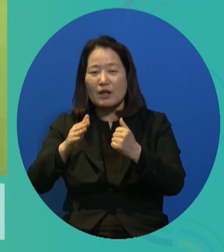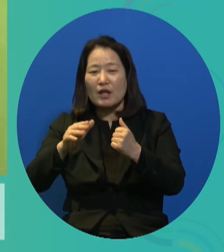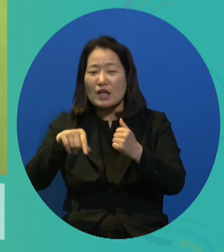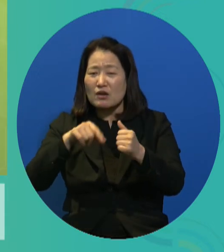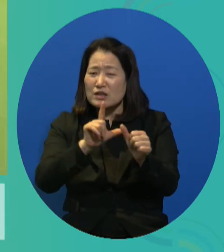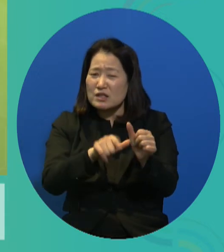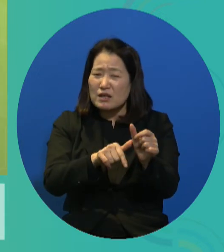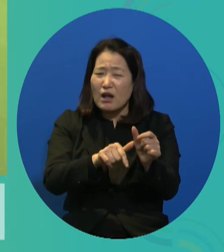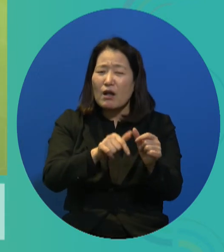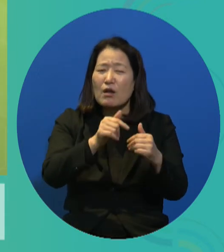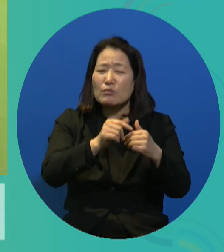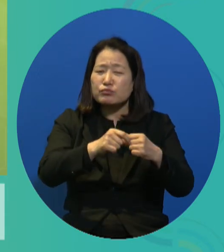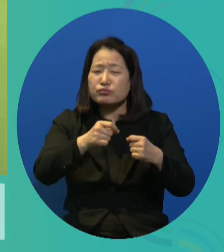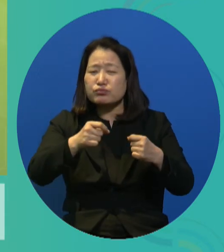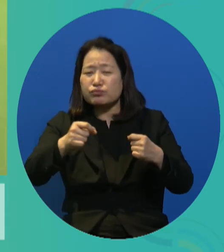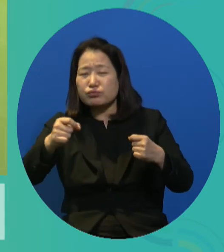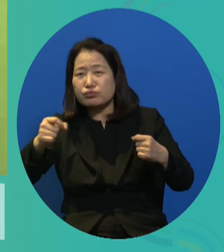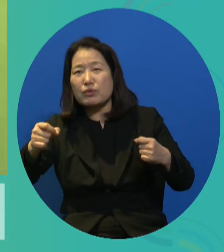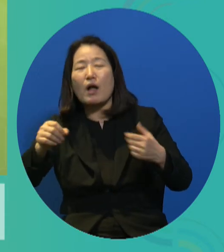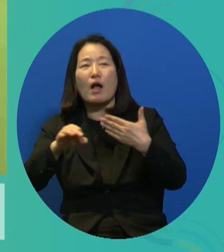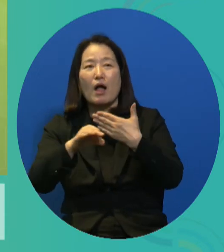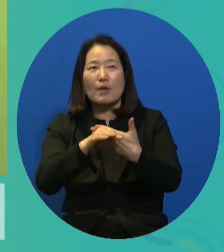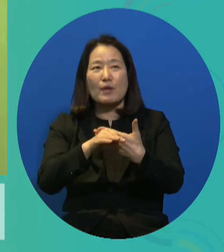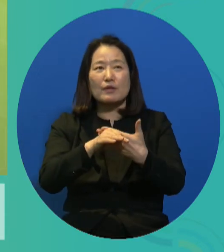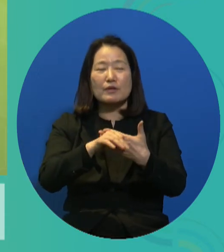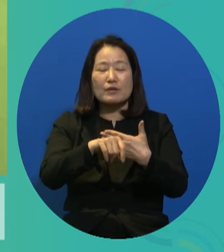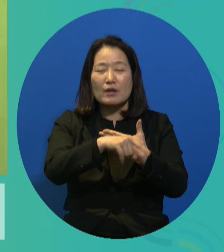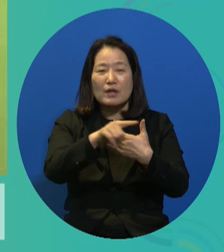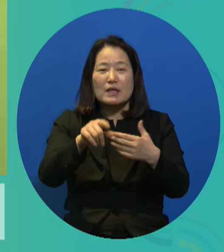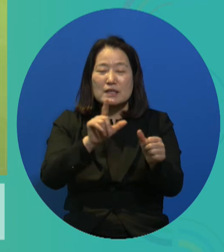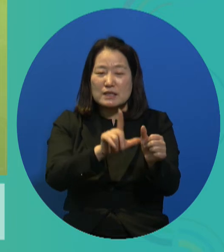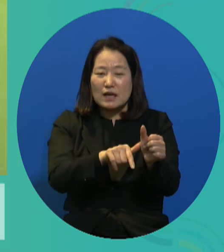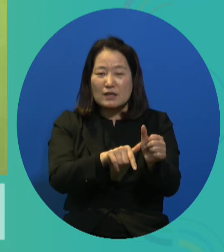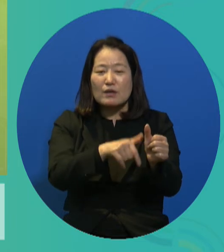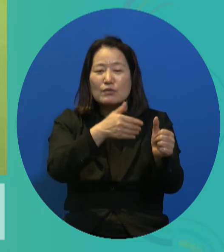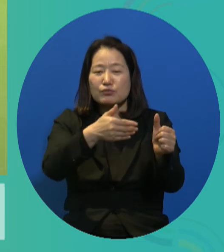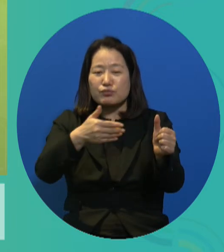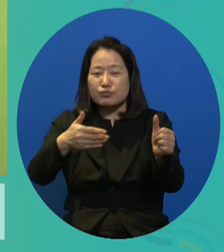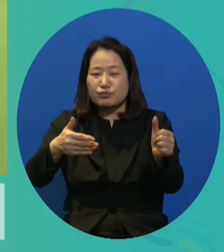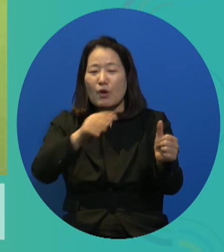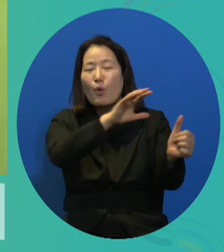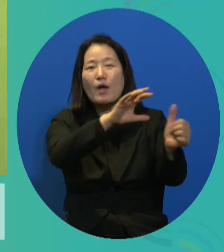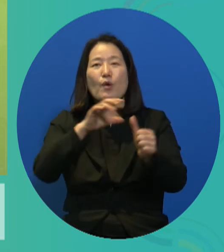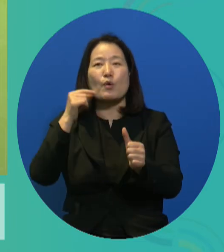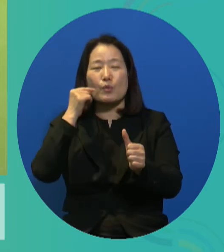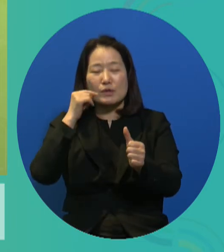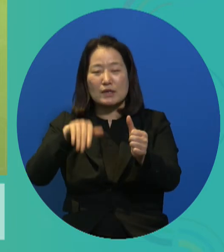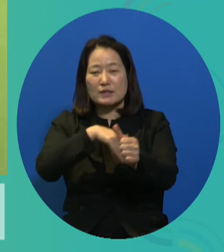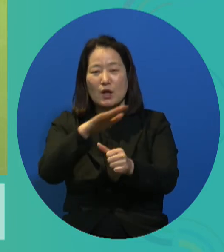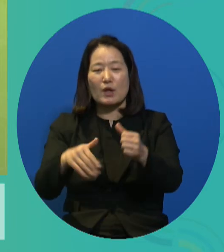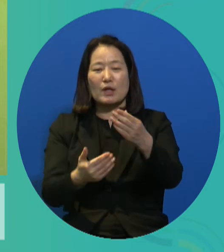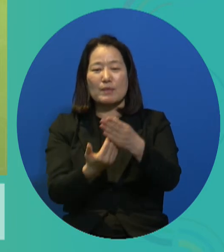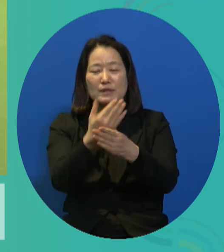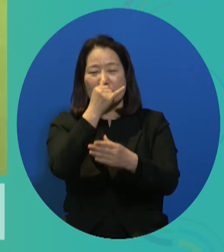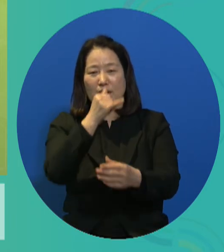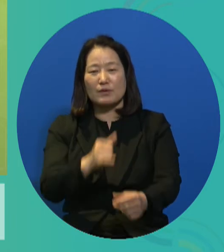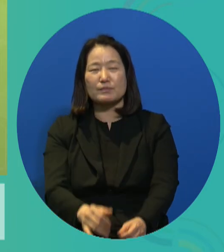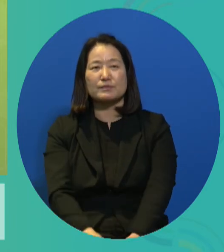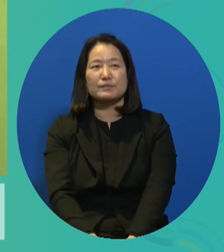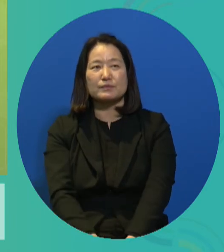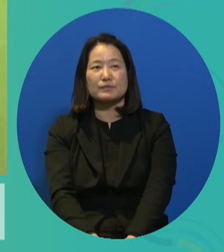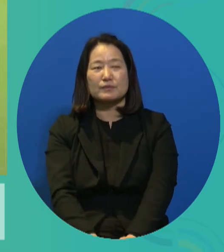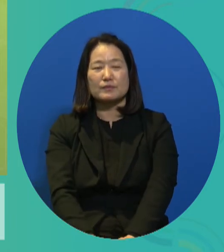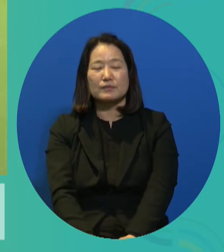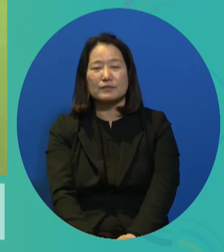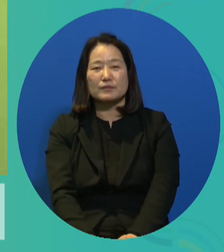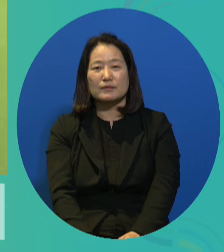So, even if we were to urgently ratify the optional protocol, we would not be able to make use of it for many years because we